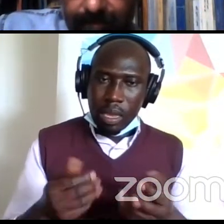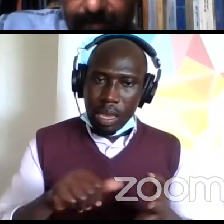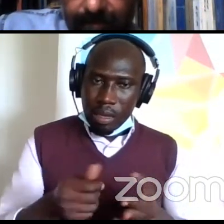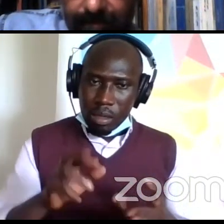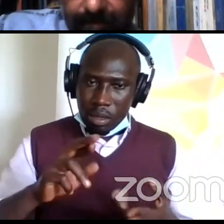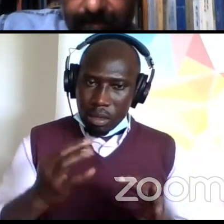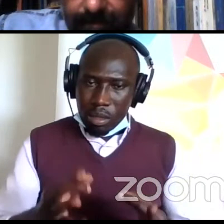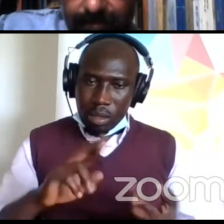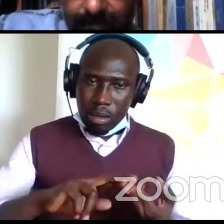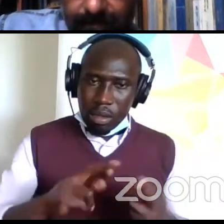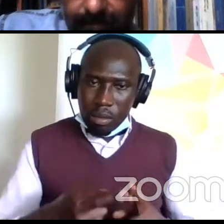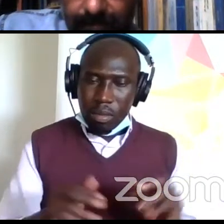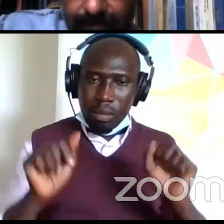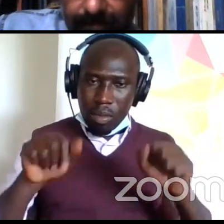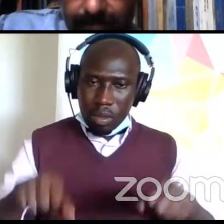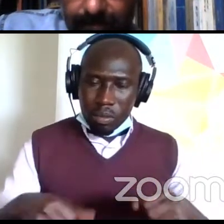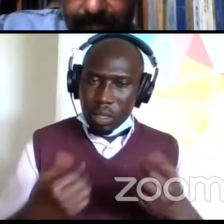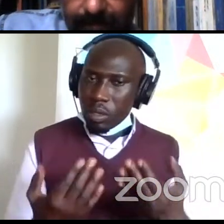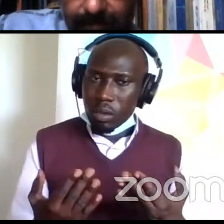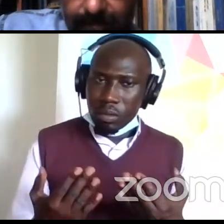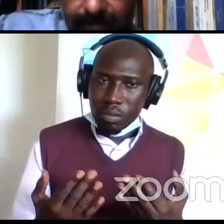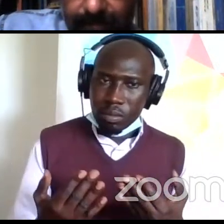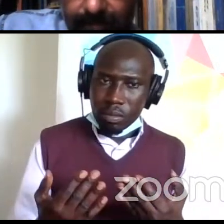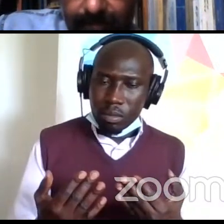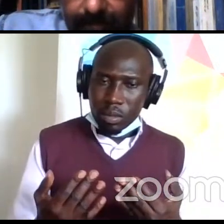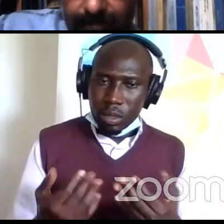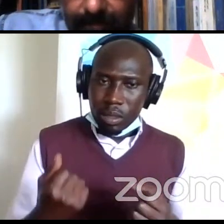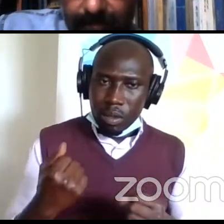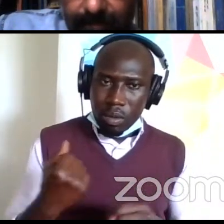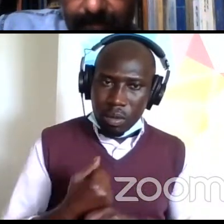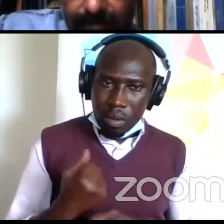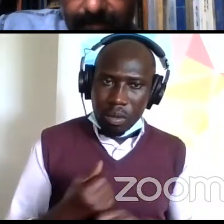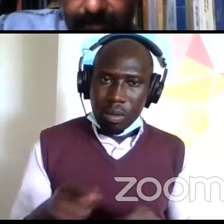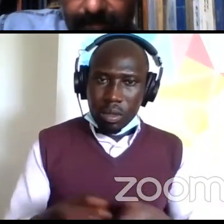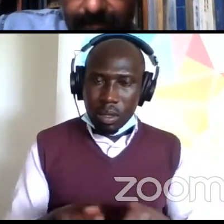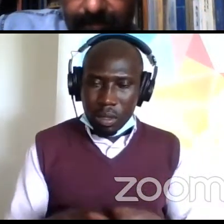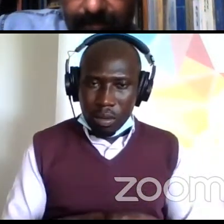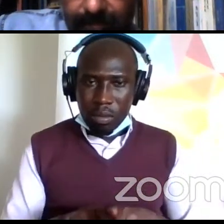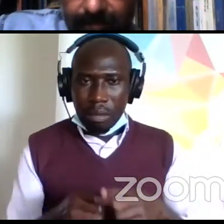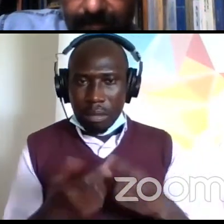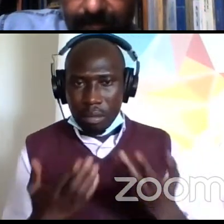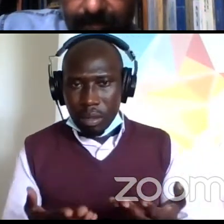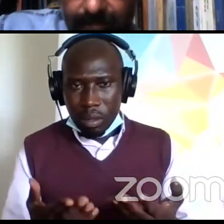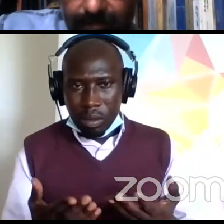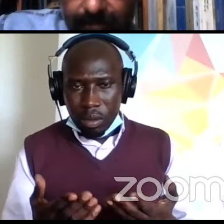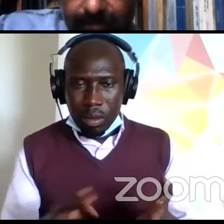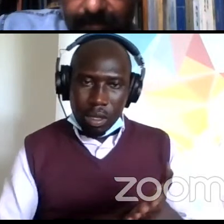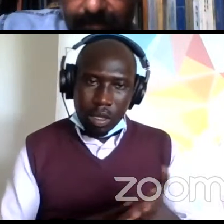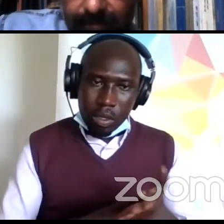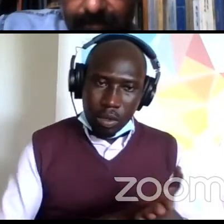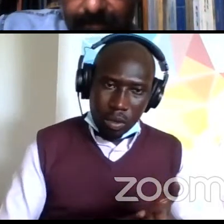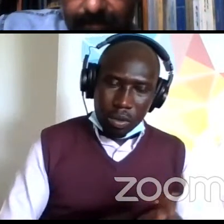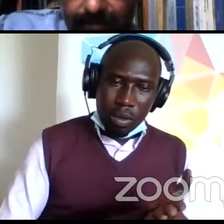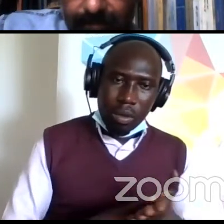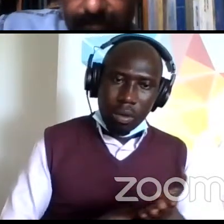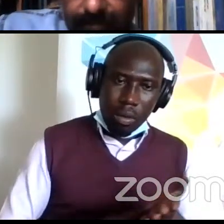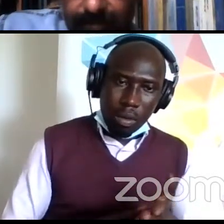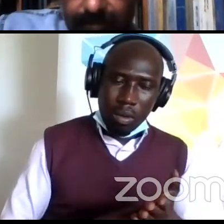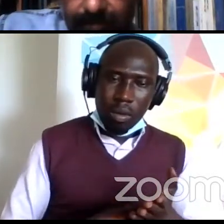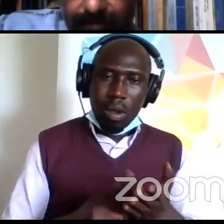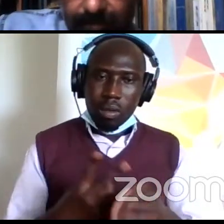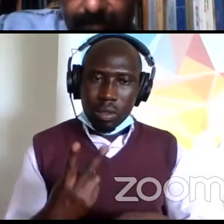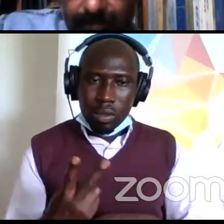the possibility to actually share one's opinion, whether it goes to the use of spyware tools and